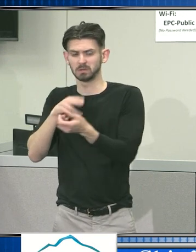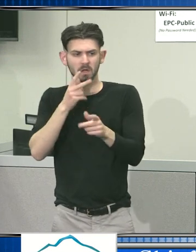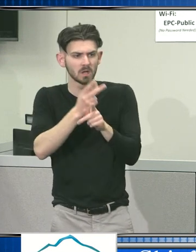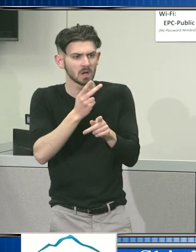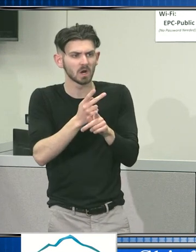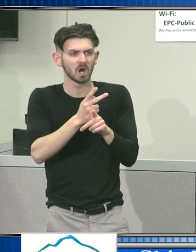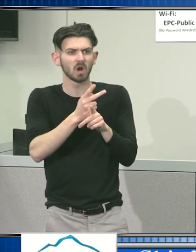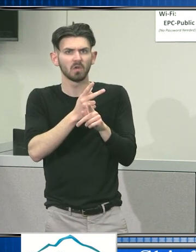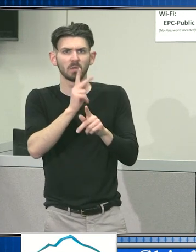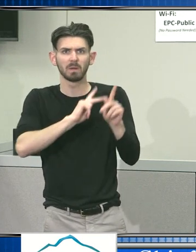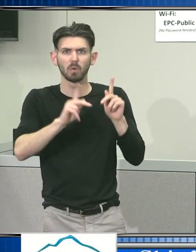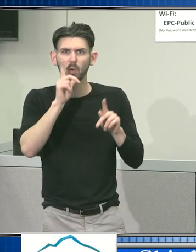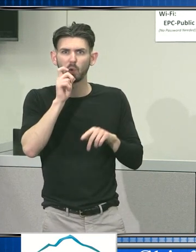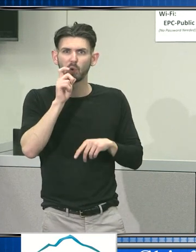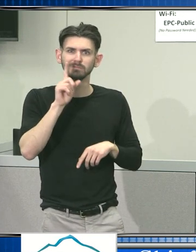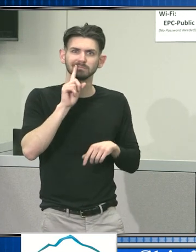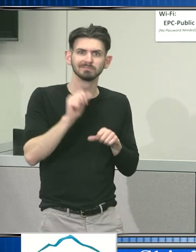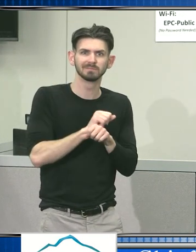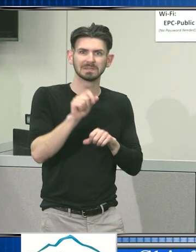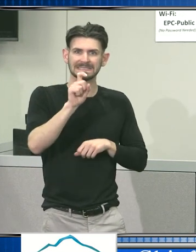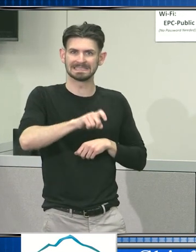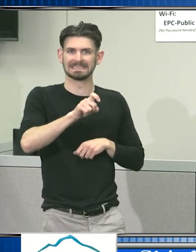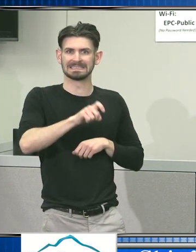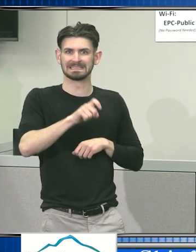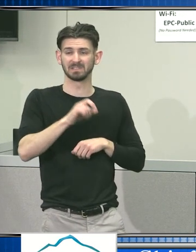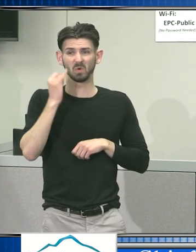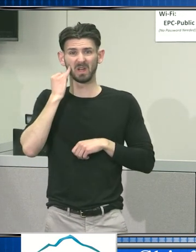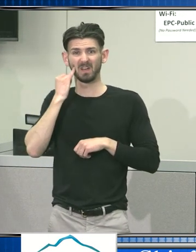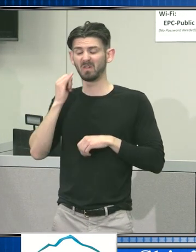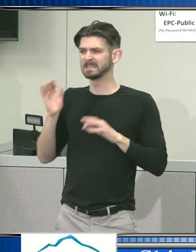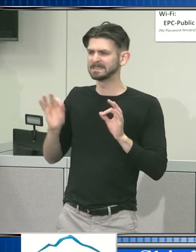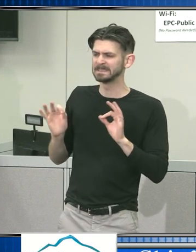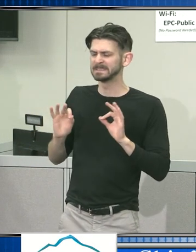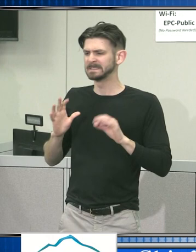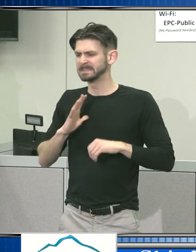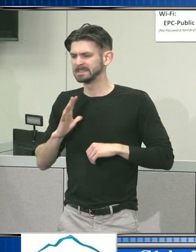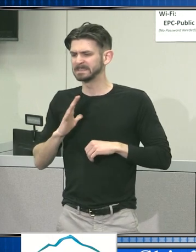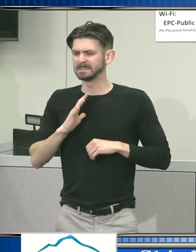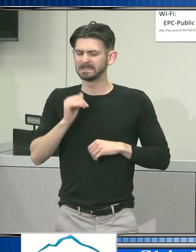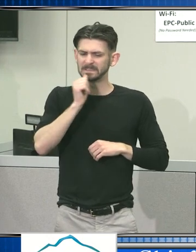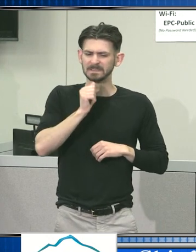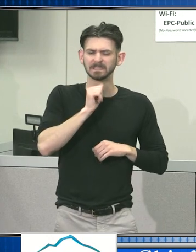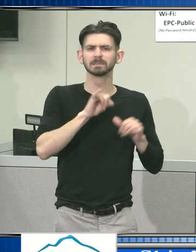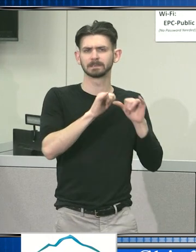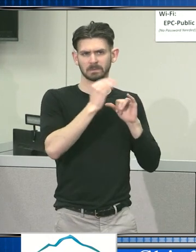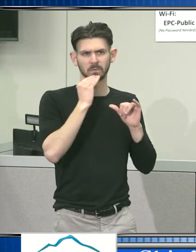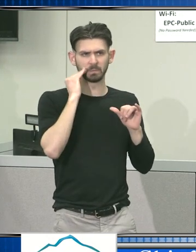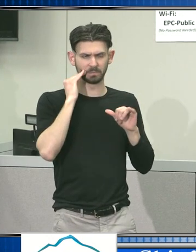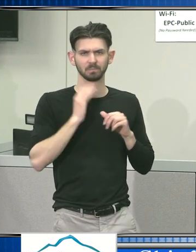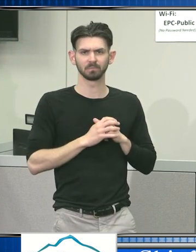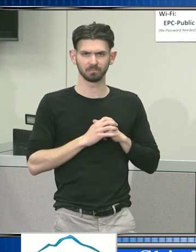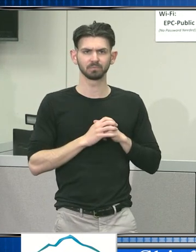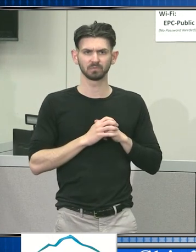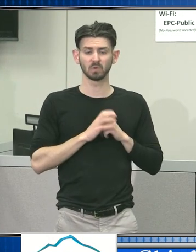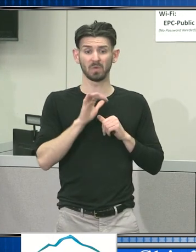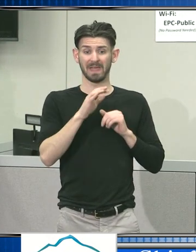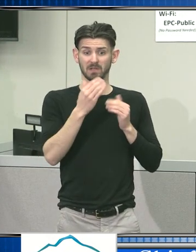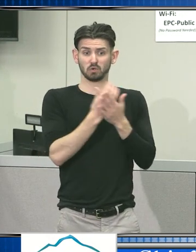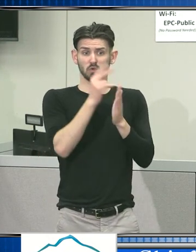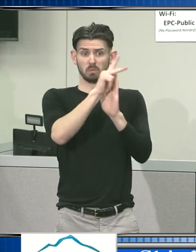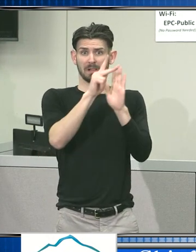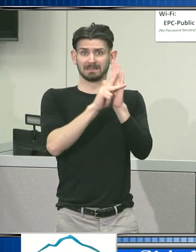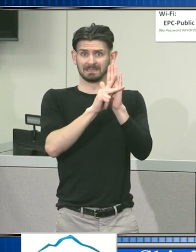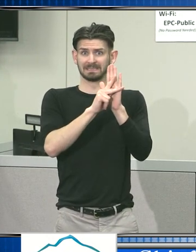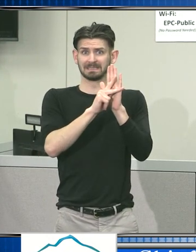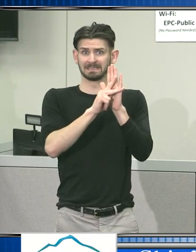care. The CSFD will continue to respond to medical emergencies as we always have. But this new directive is given